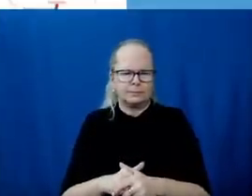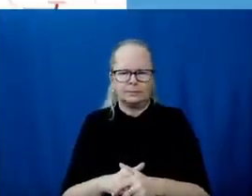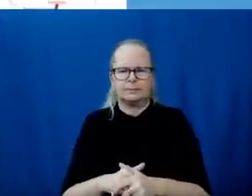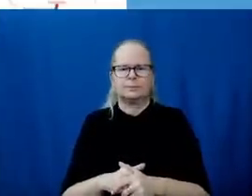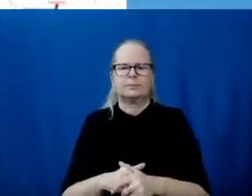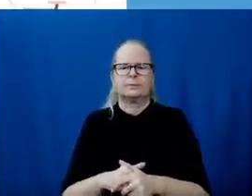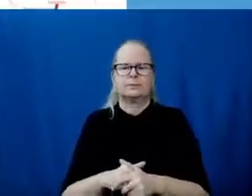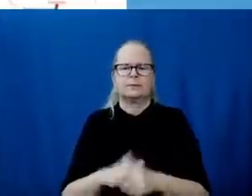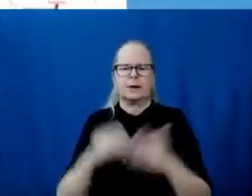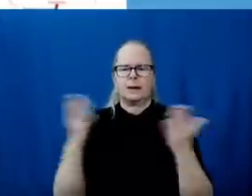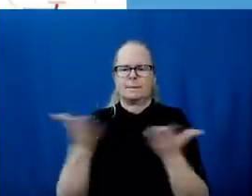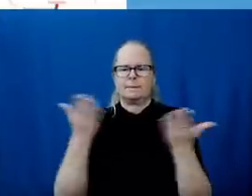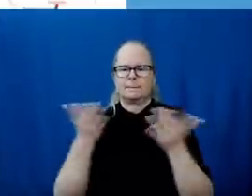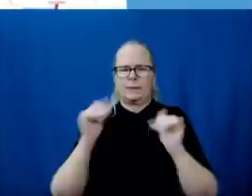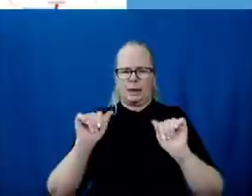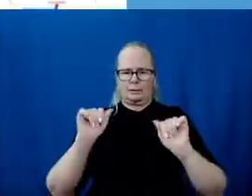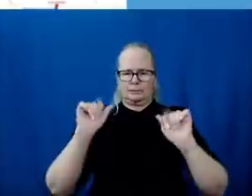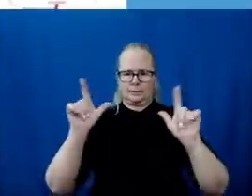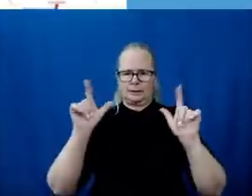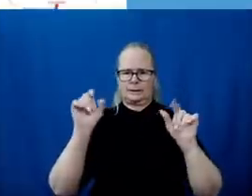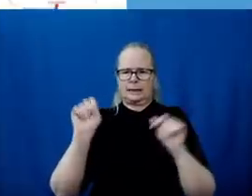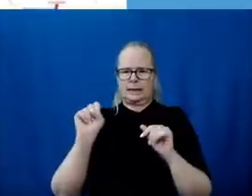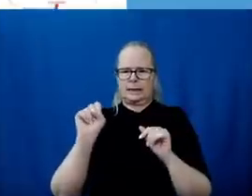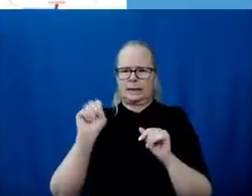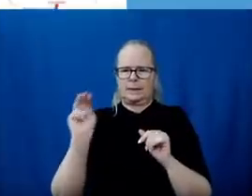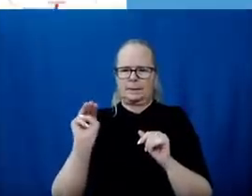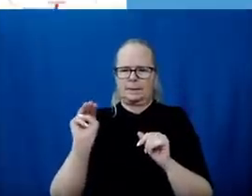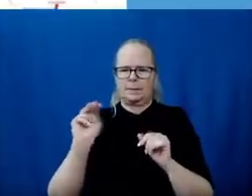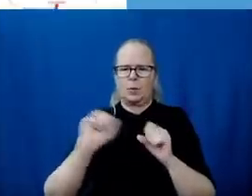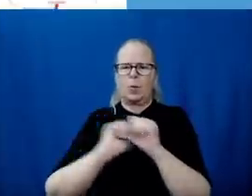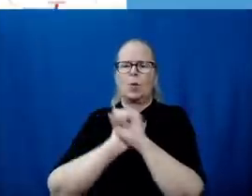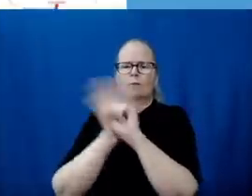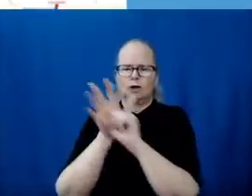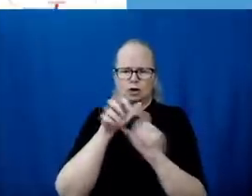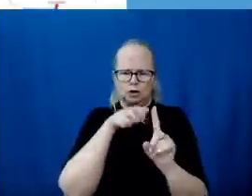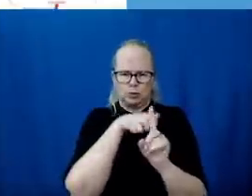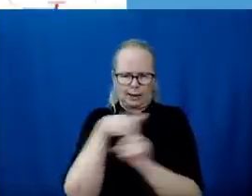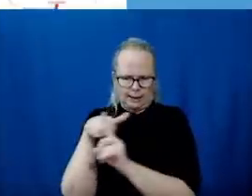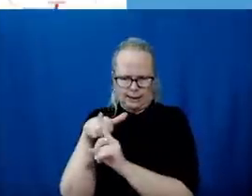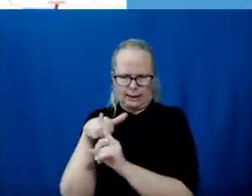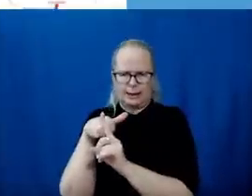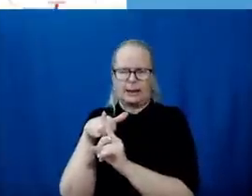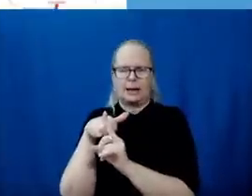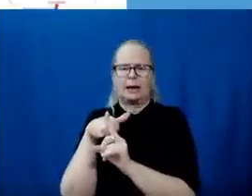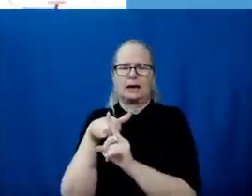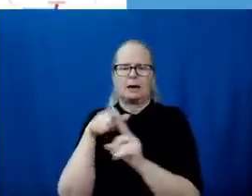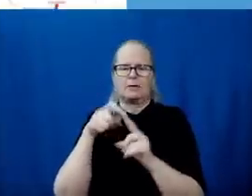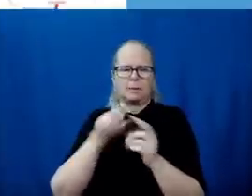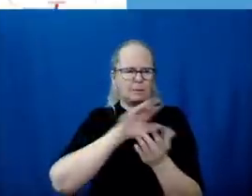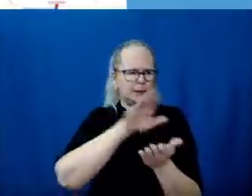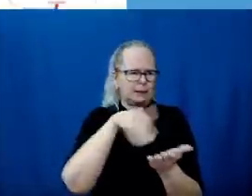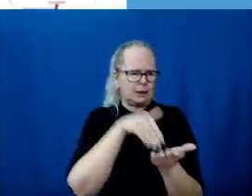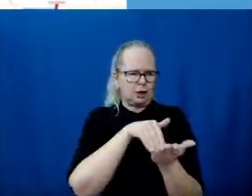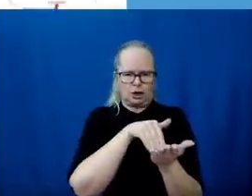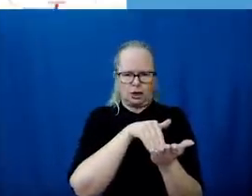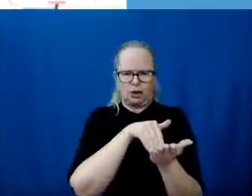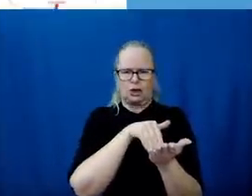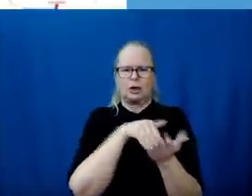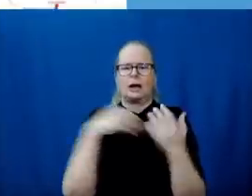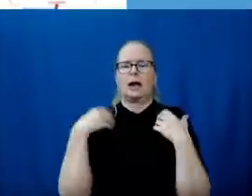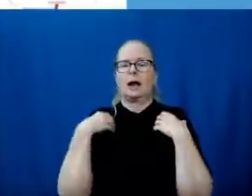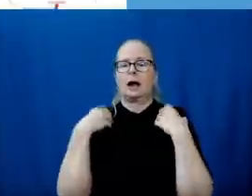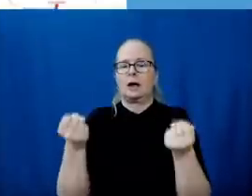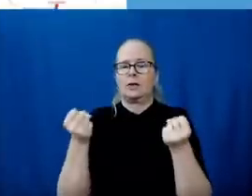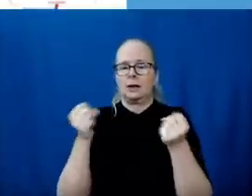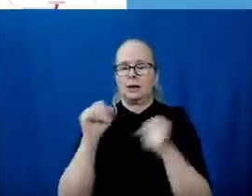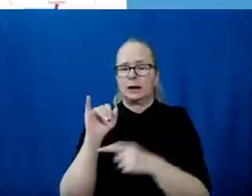the screen capture here is of the CSM COVID tracker produced through the